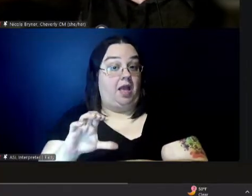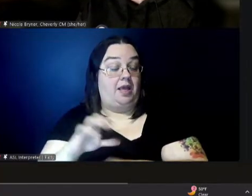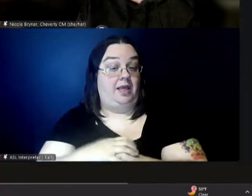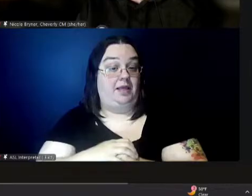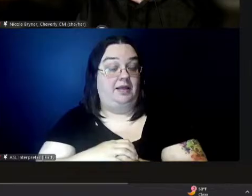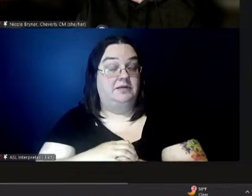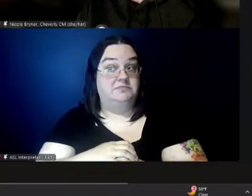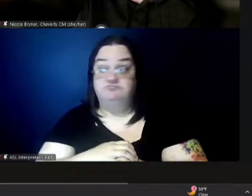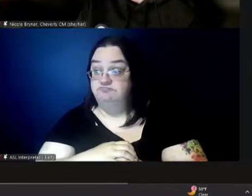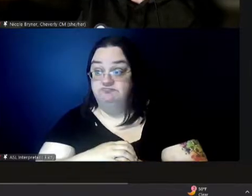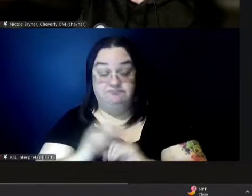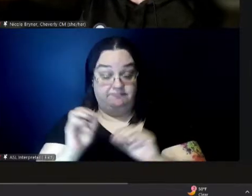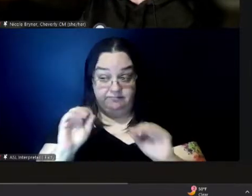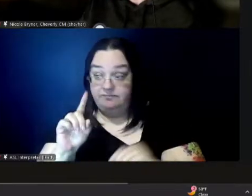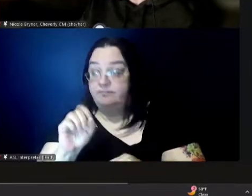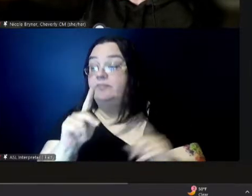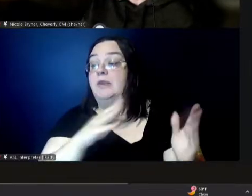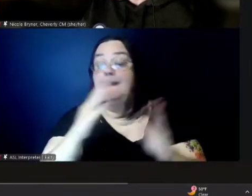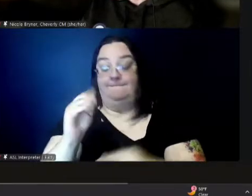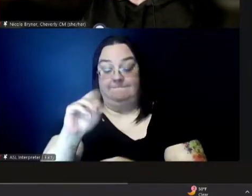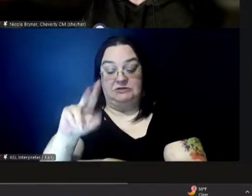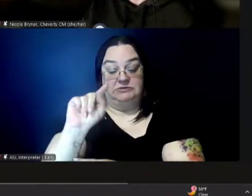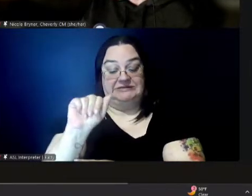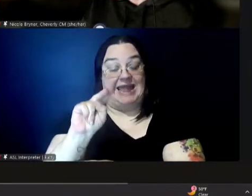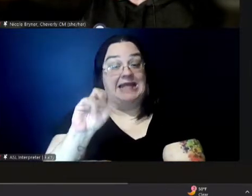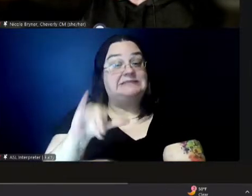Hearing none. Mr. Tanzi, the Planning Board?